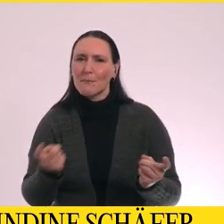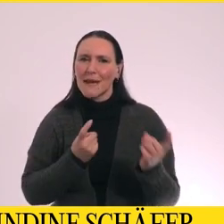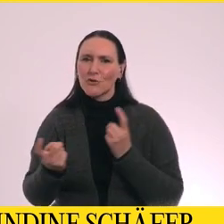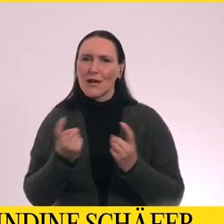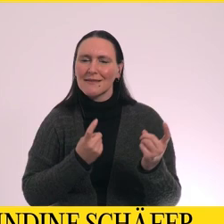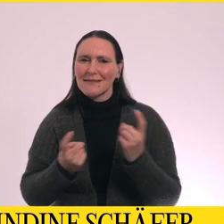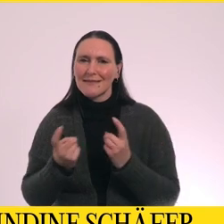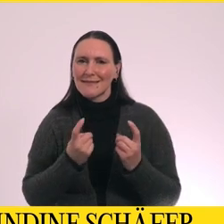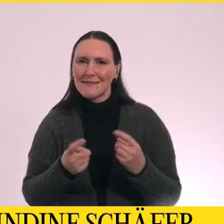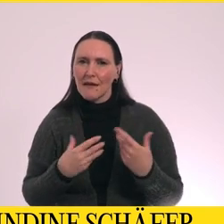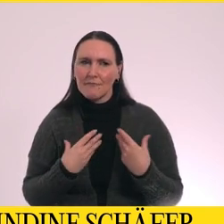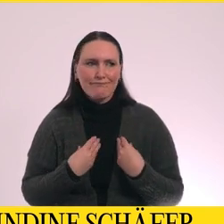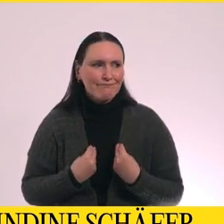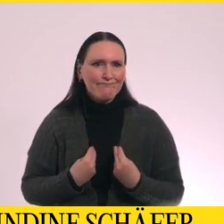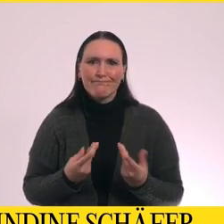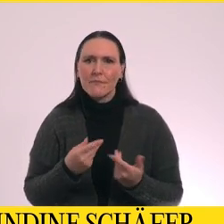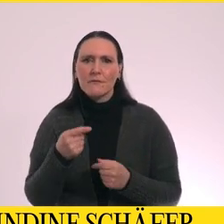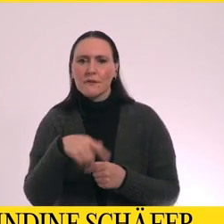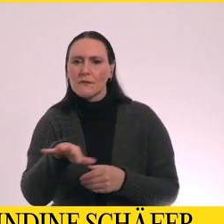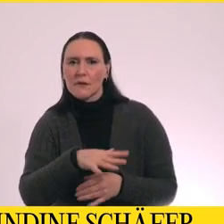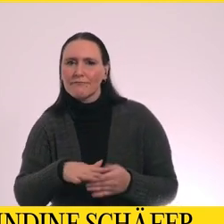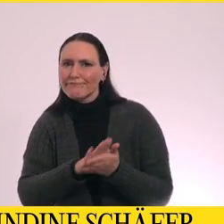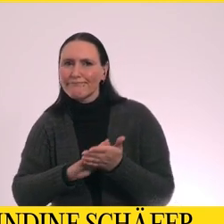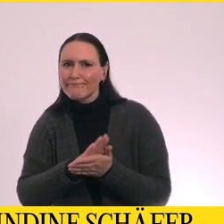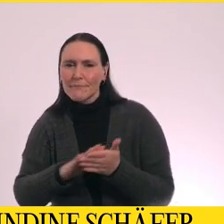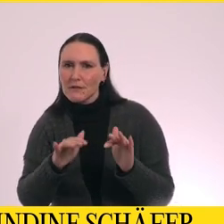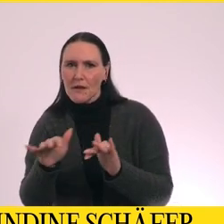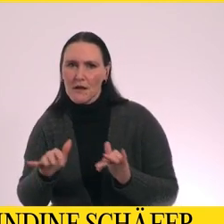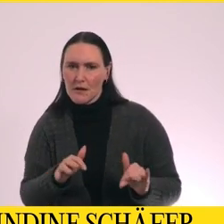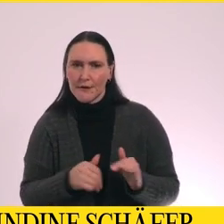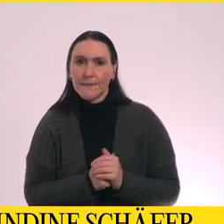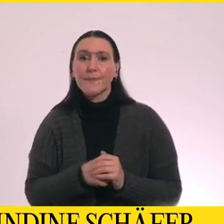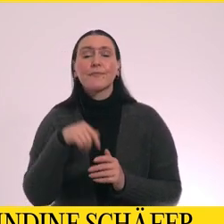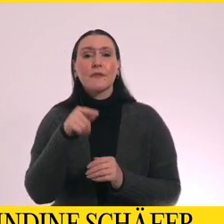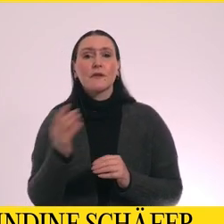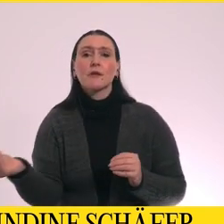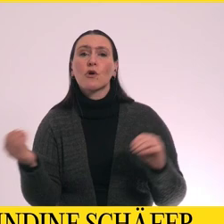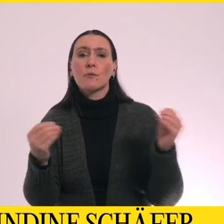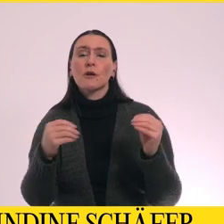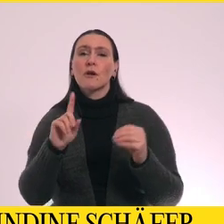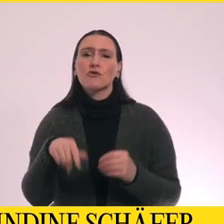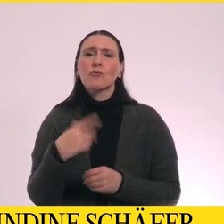experience what theorist Nicholas Misoev, who was a collaborator with us at CAMP,